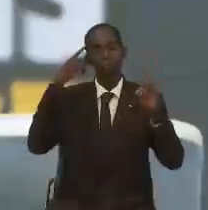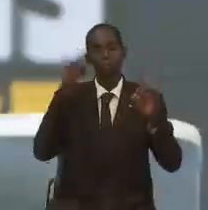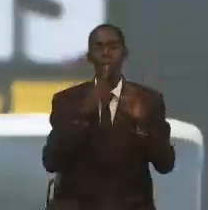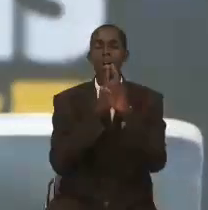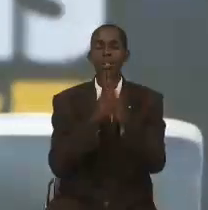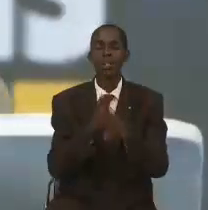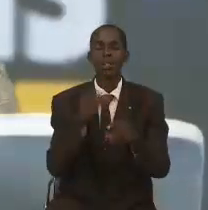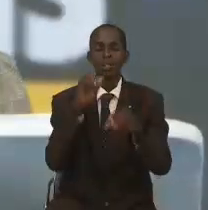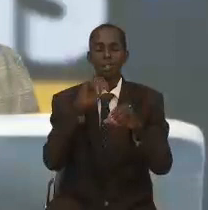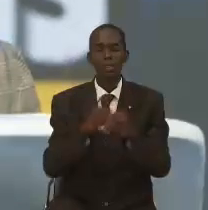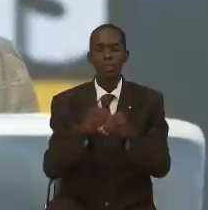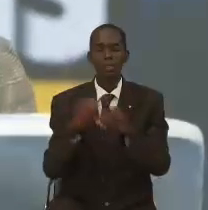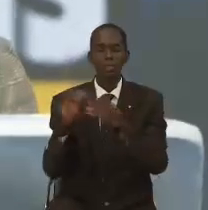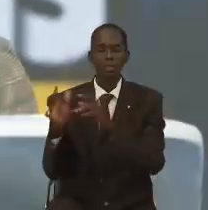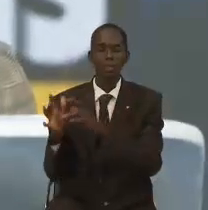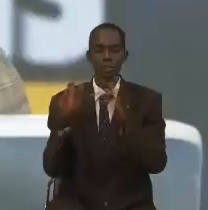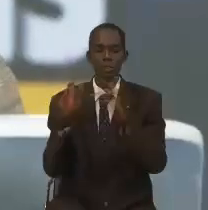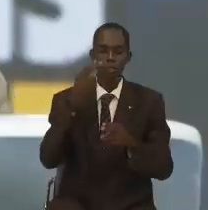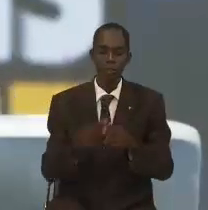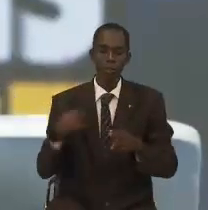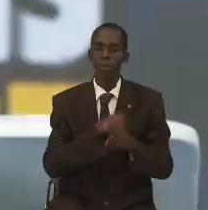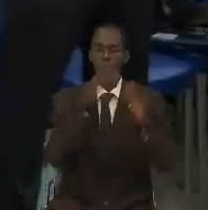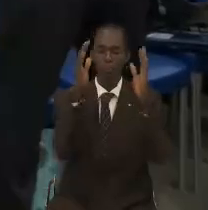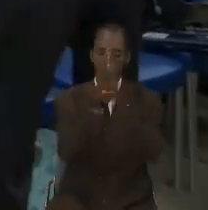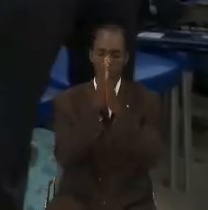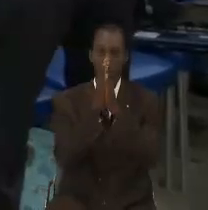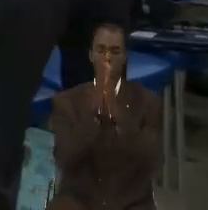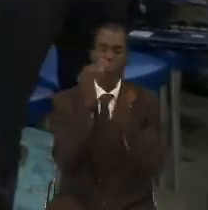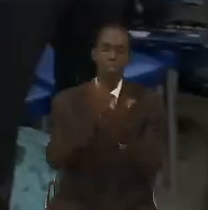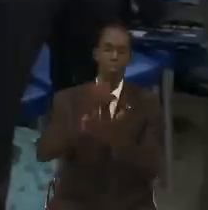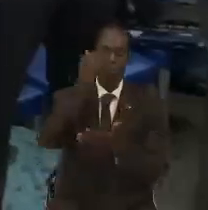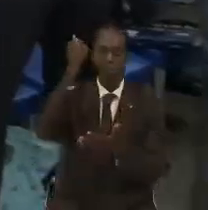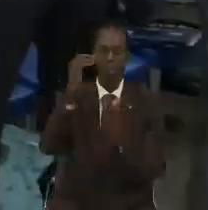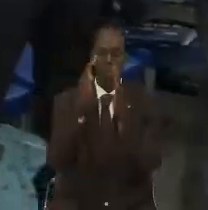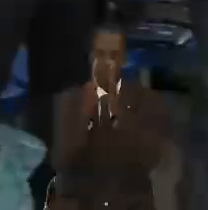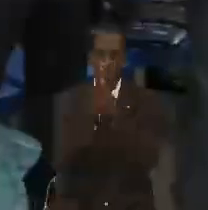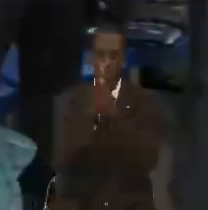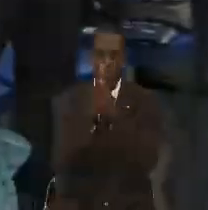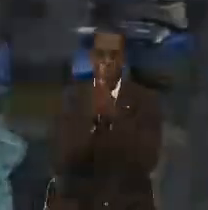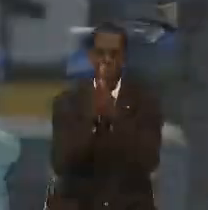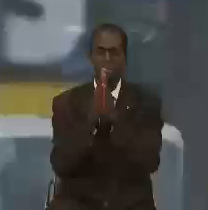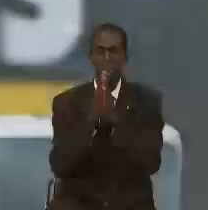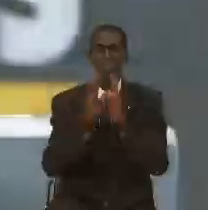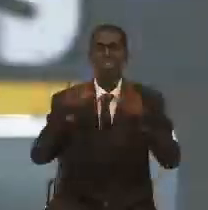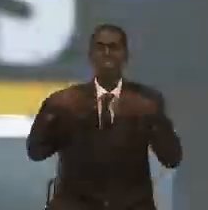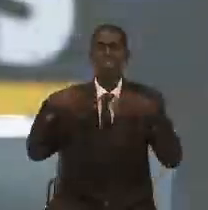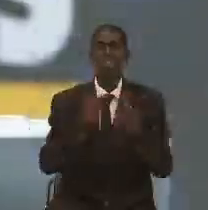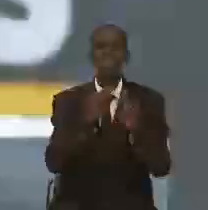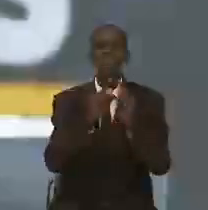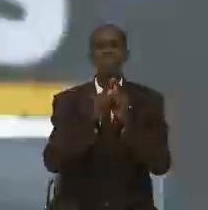In Jesus' name we pray. Give me a good amen.